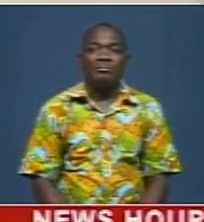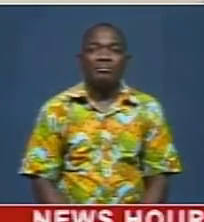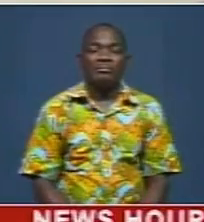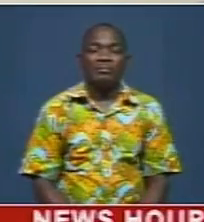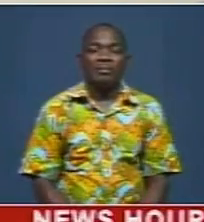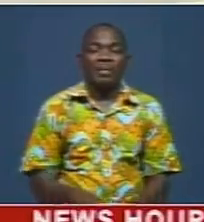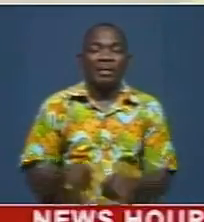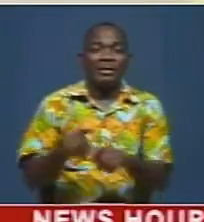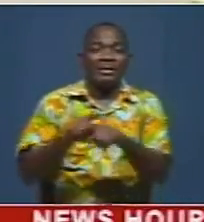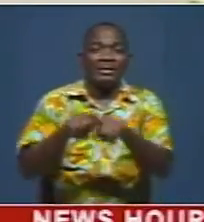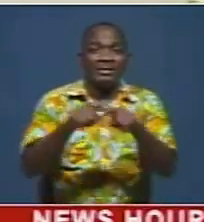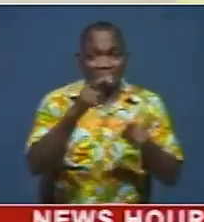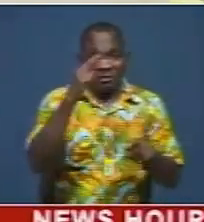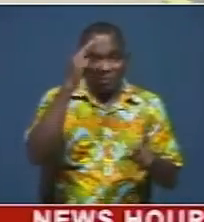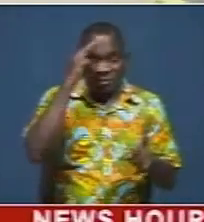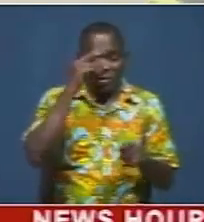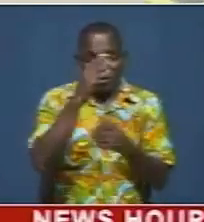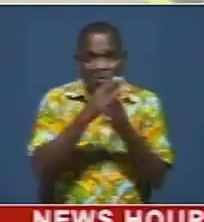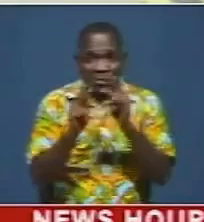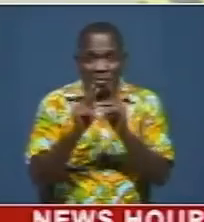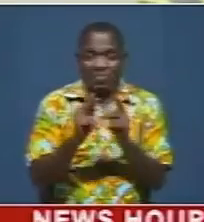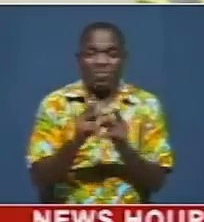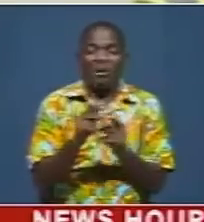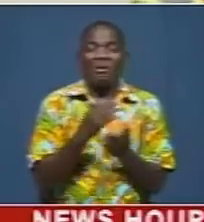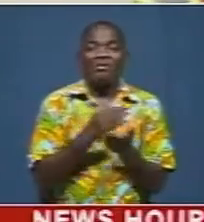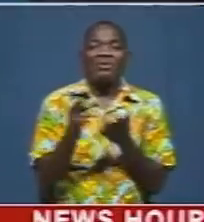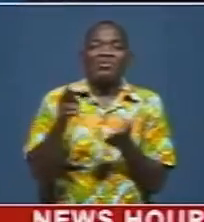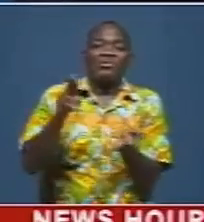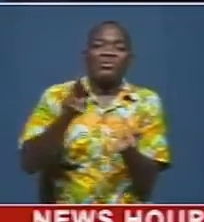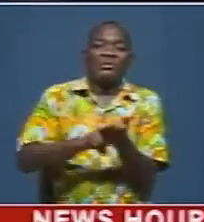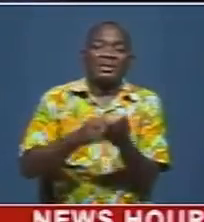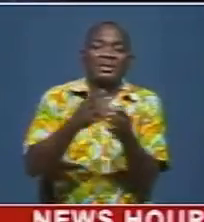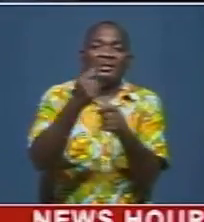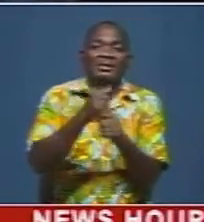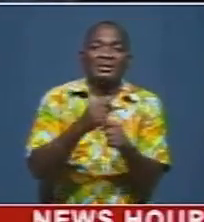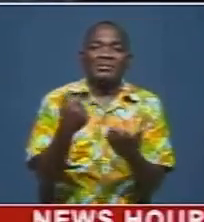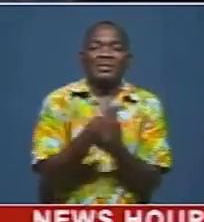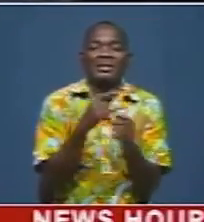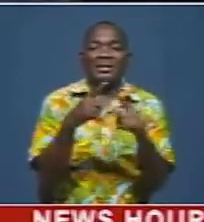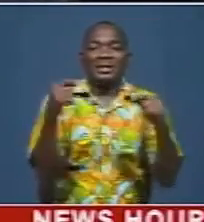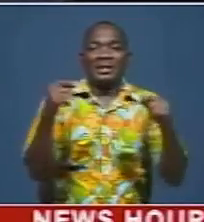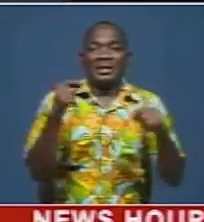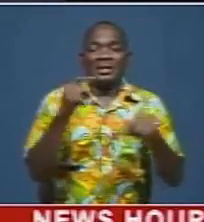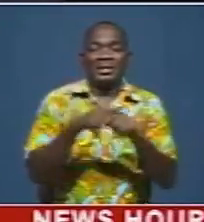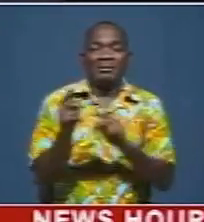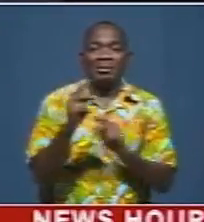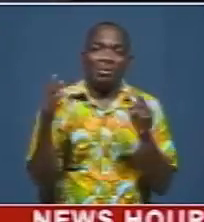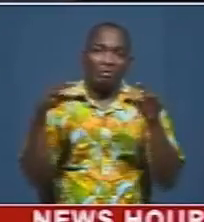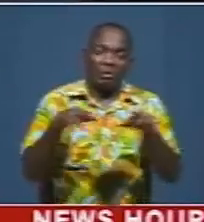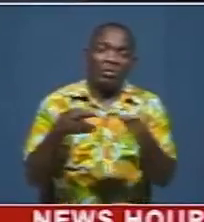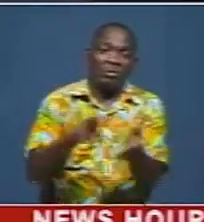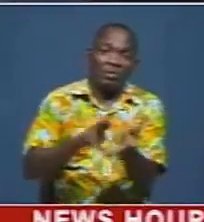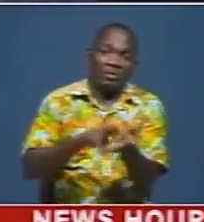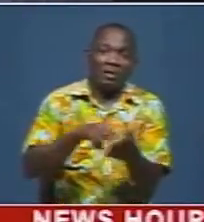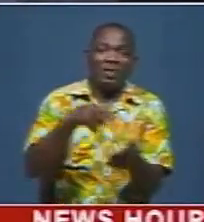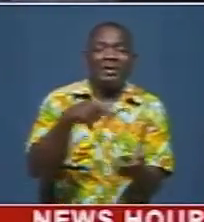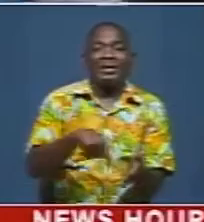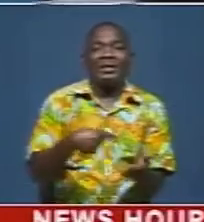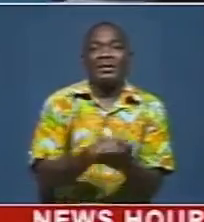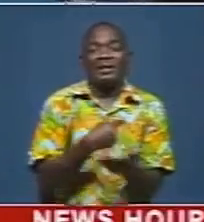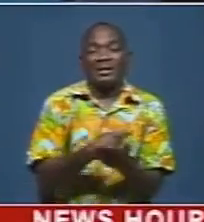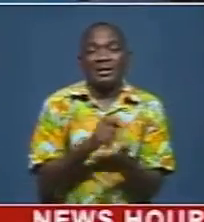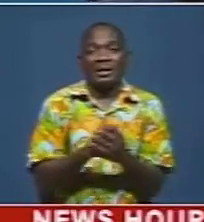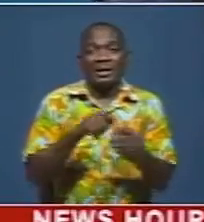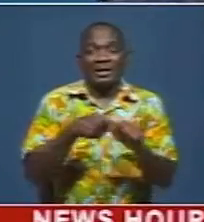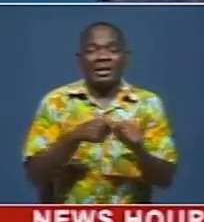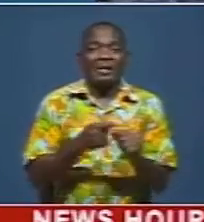For various reasons, some Ghanaians failed to register for the Ghana card during the mass registration exercise in the country, which